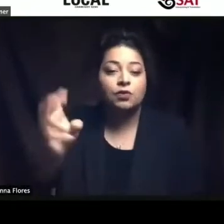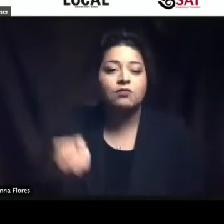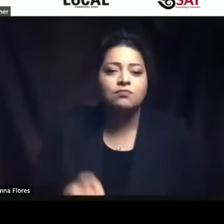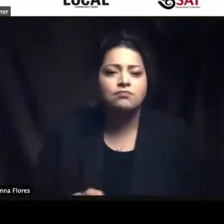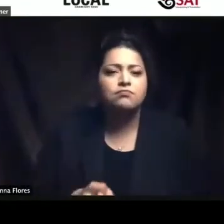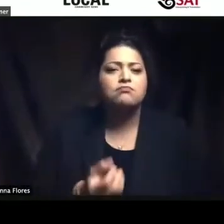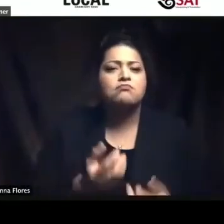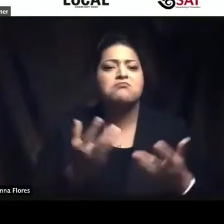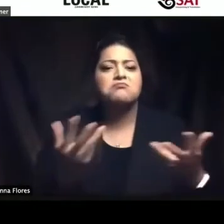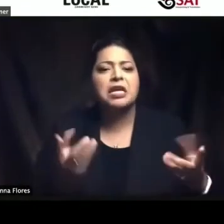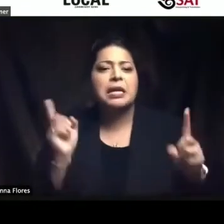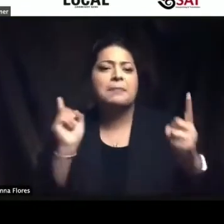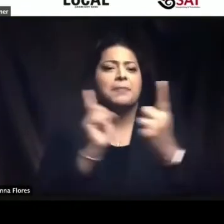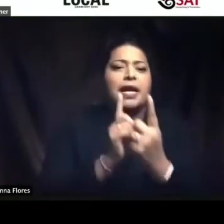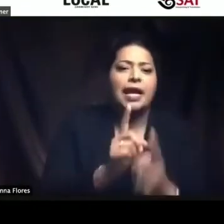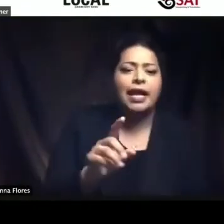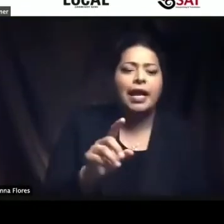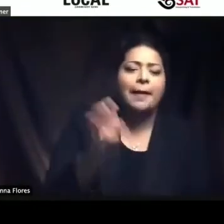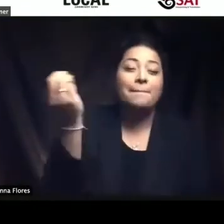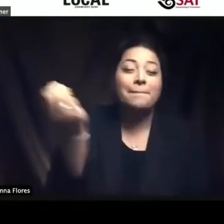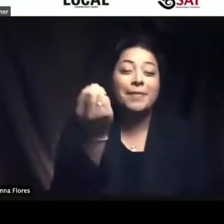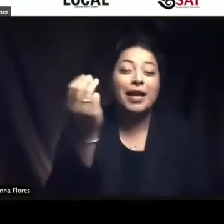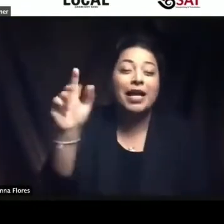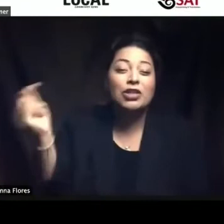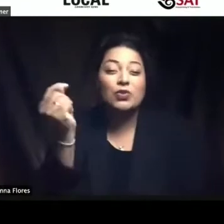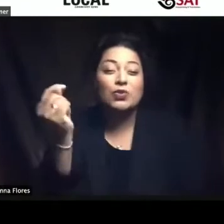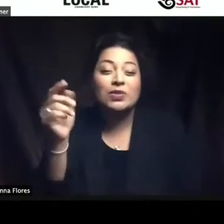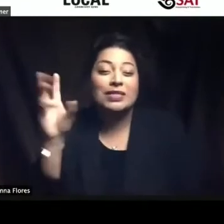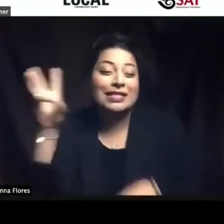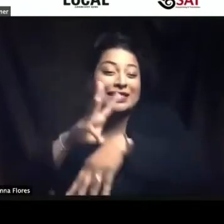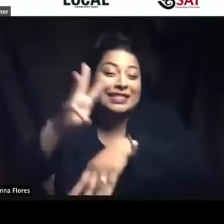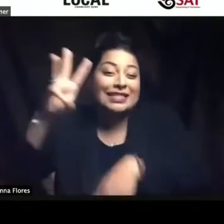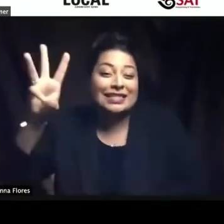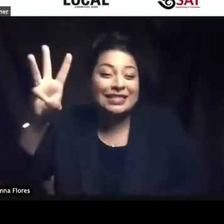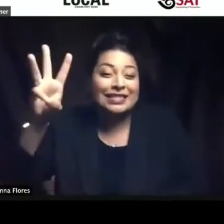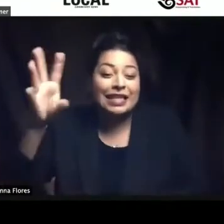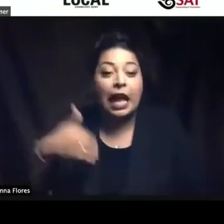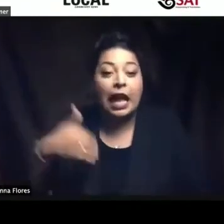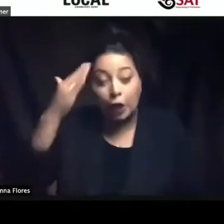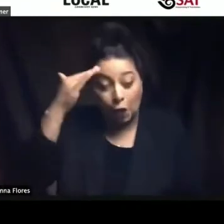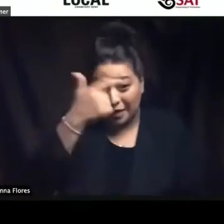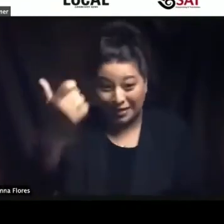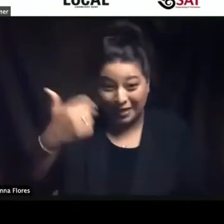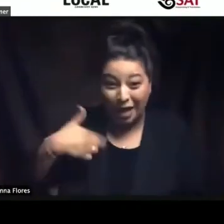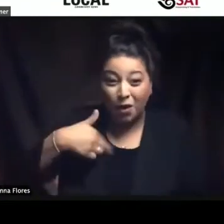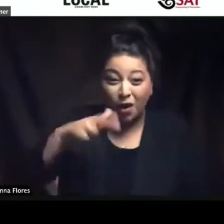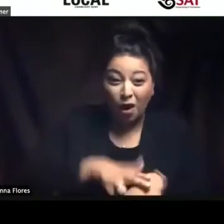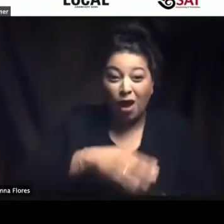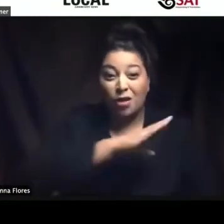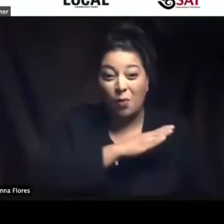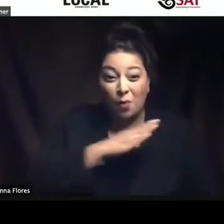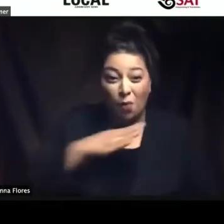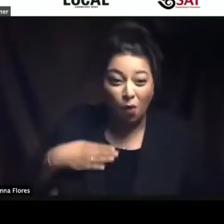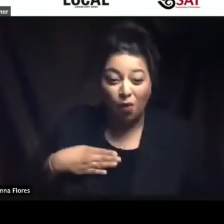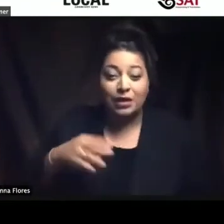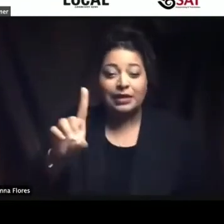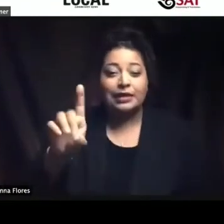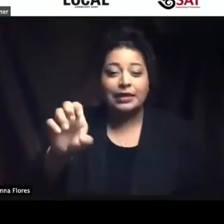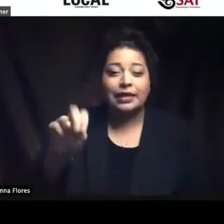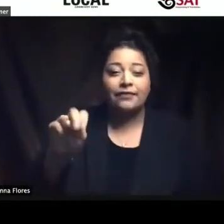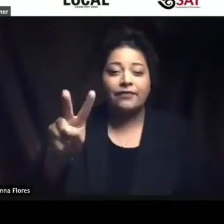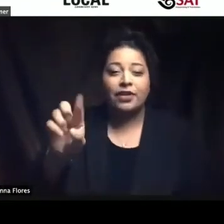meet on a Tuesday or a Monday at 6 o'clock. I know this because I sit on the board of Denver Heights Neighborhood Association,